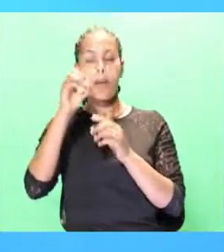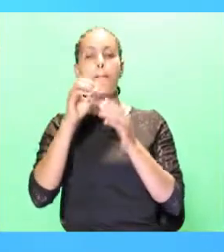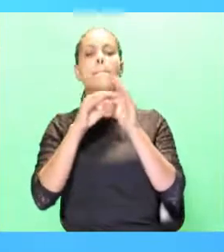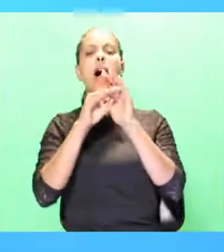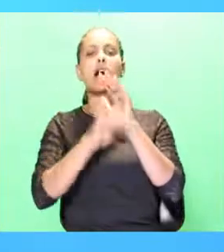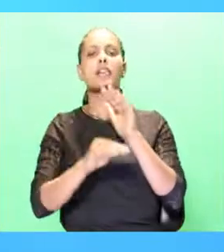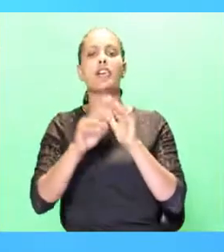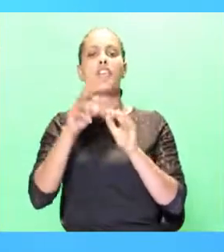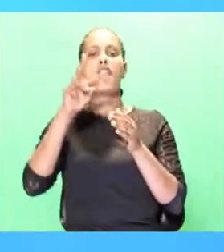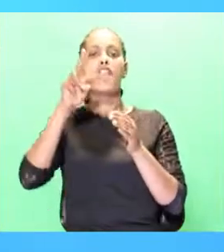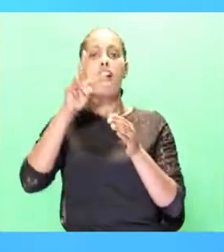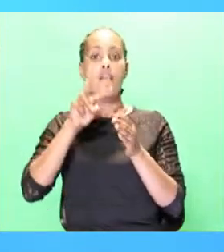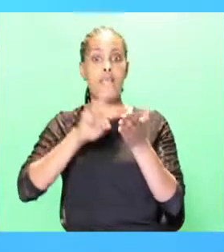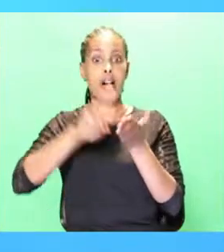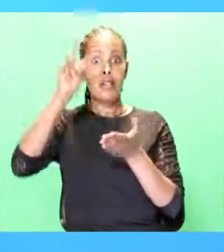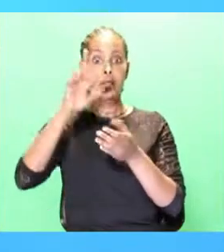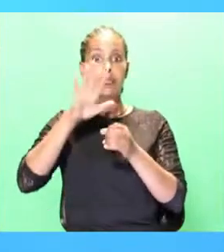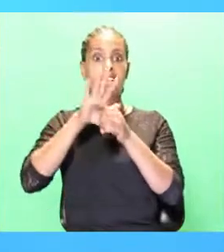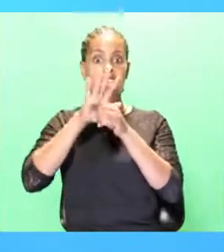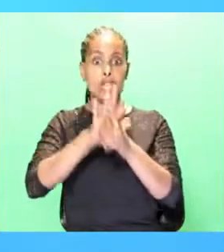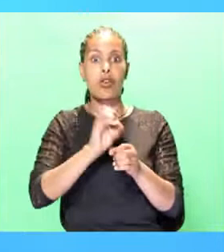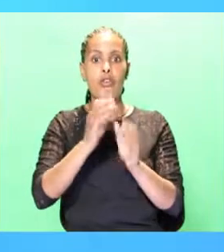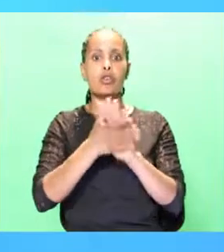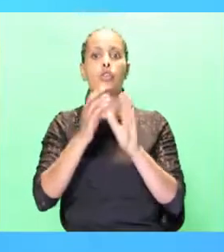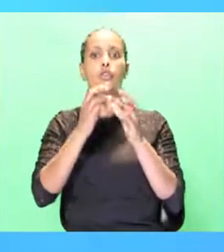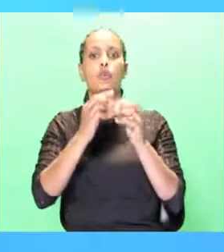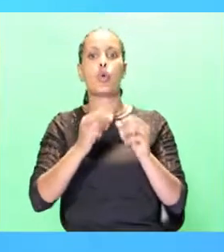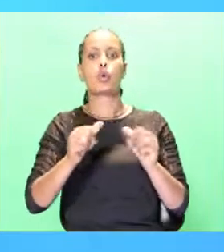minus vapor pressure of the solution,